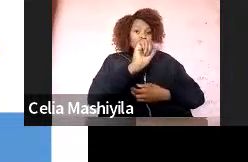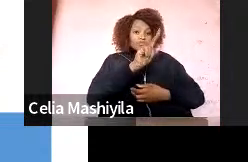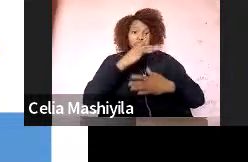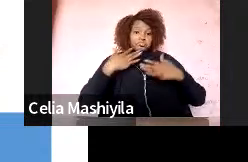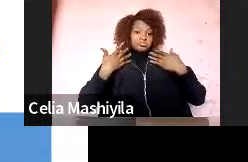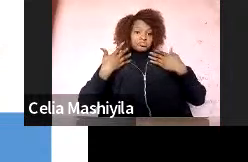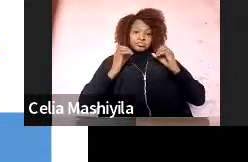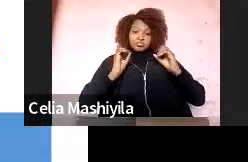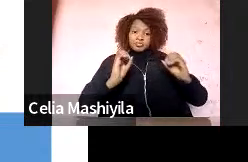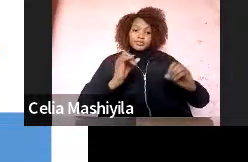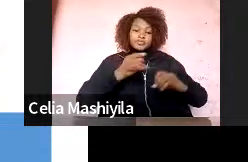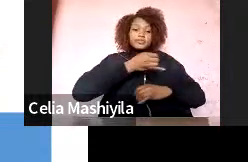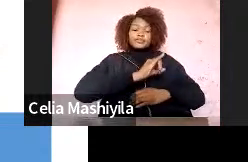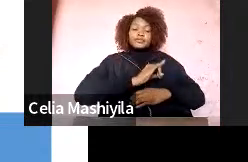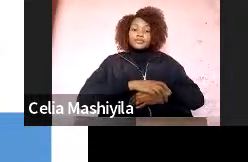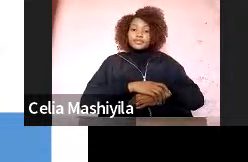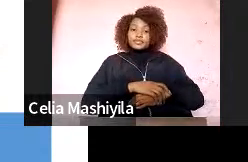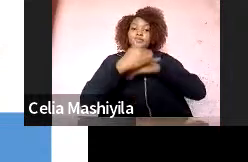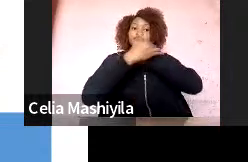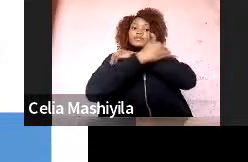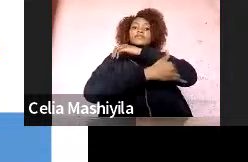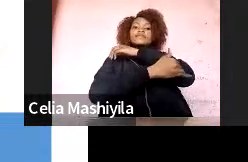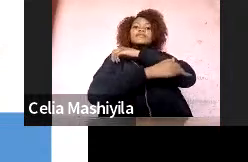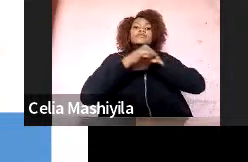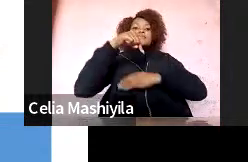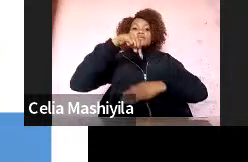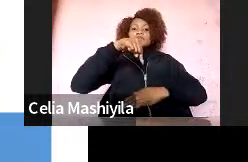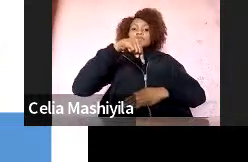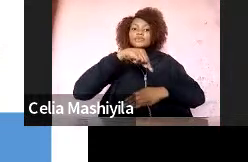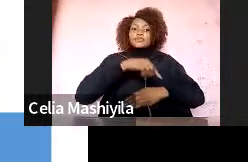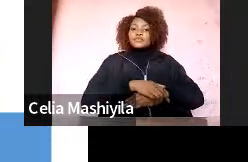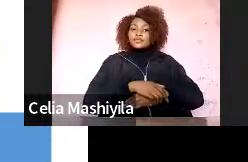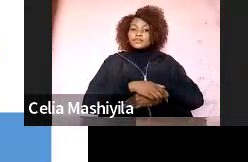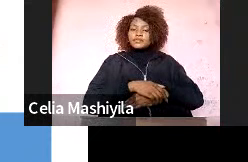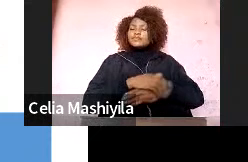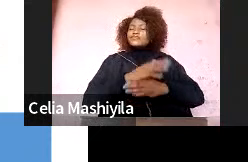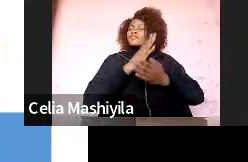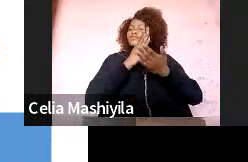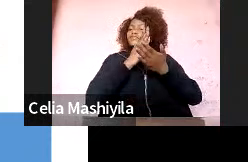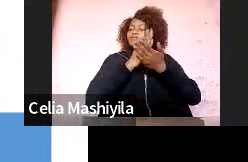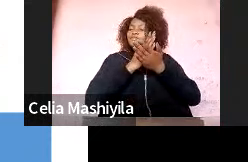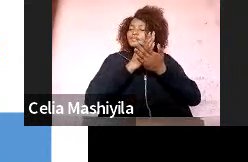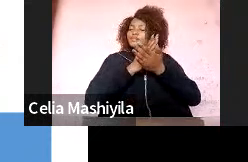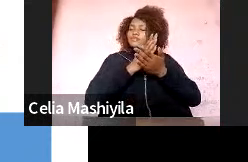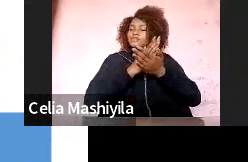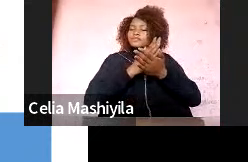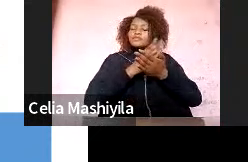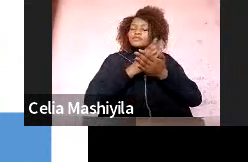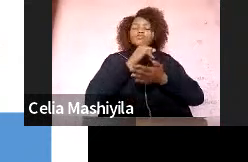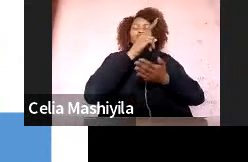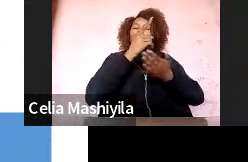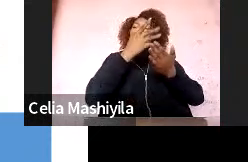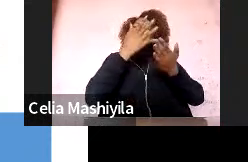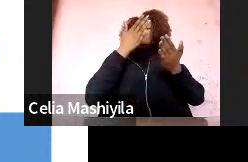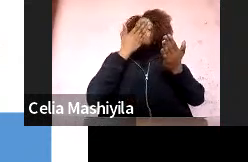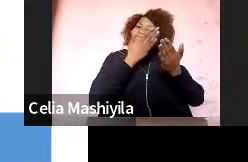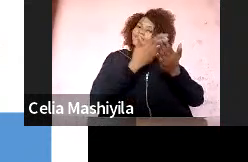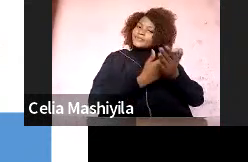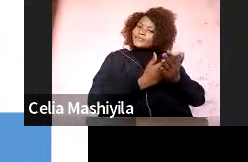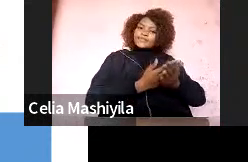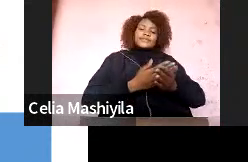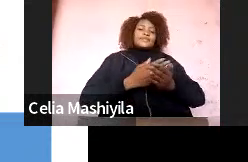this country has made it sure that you should escalate it to an independent